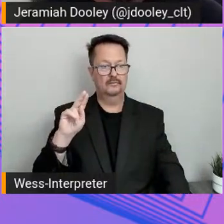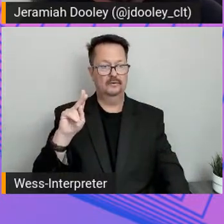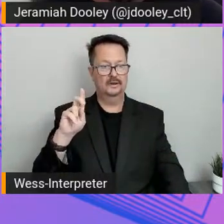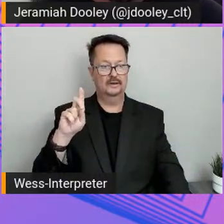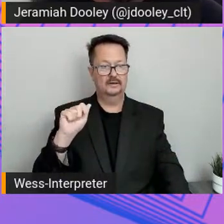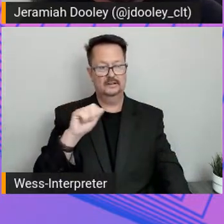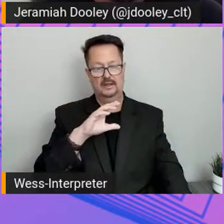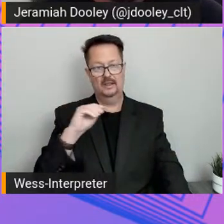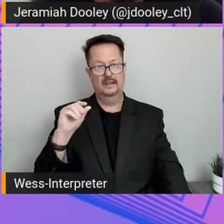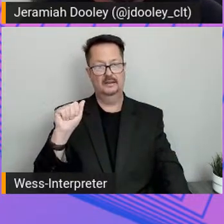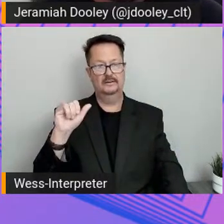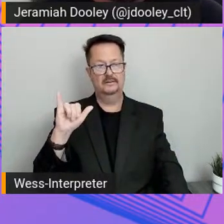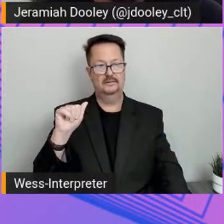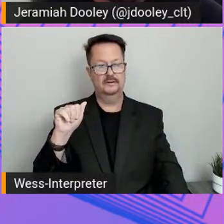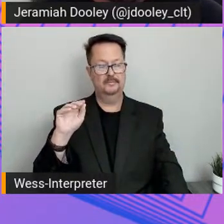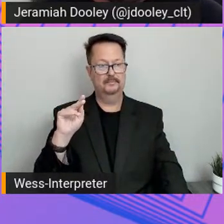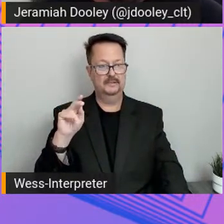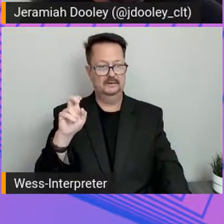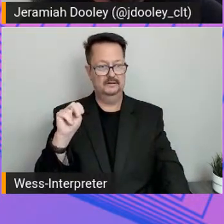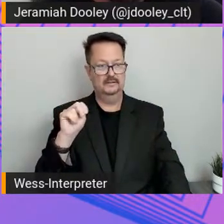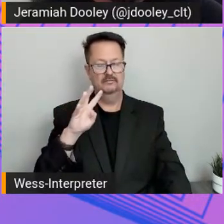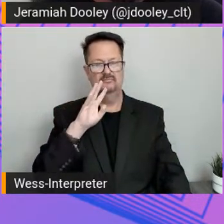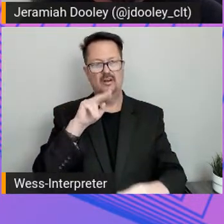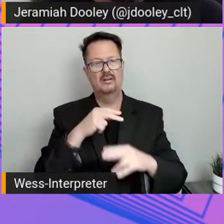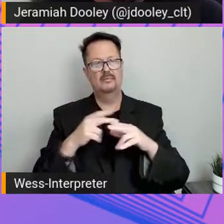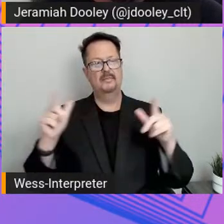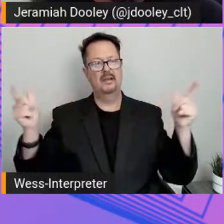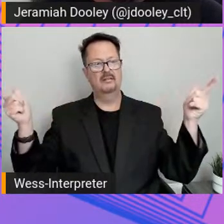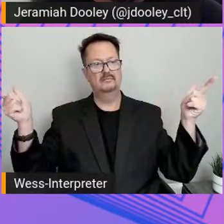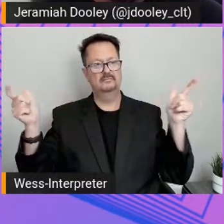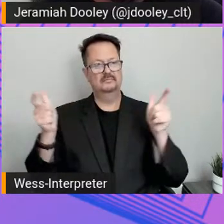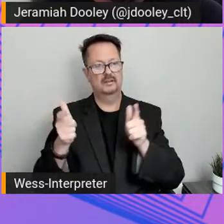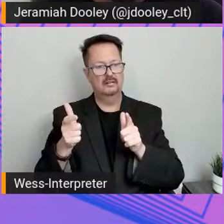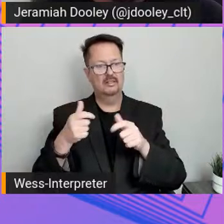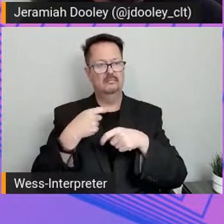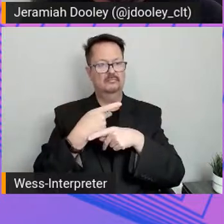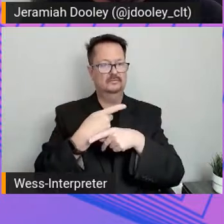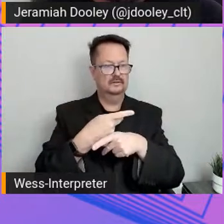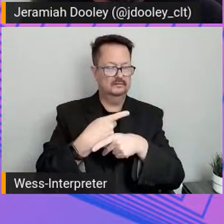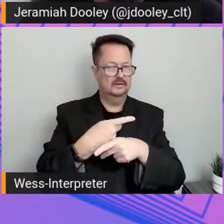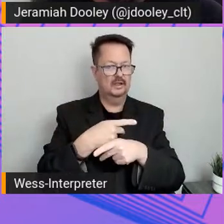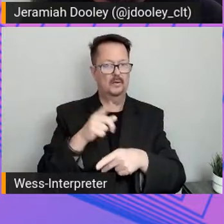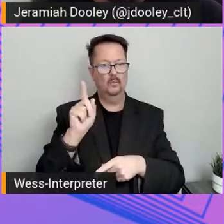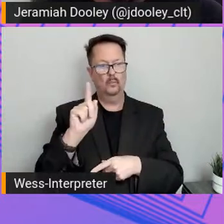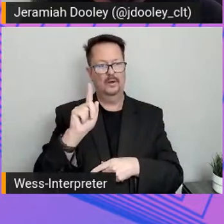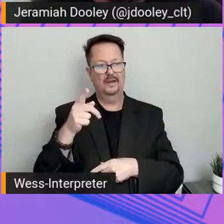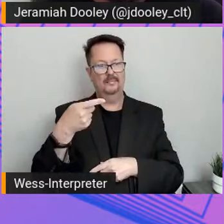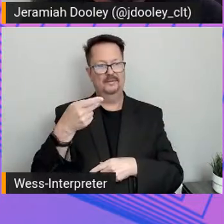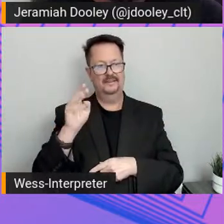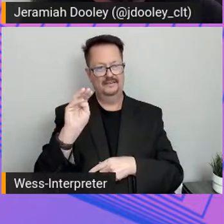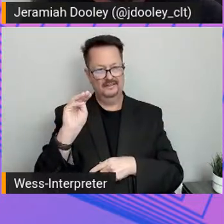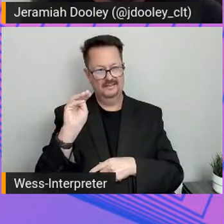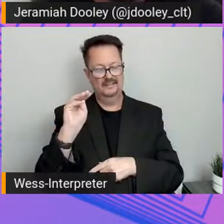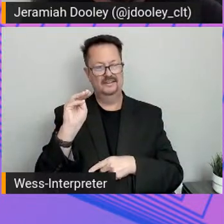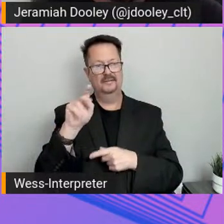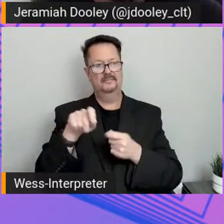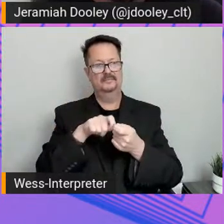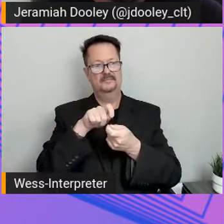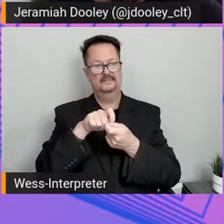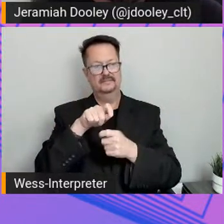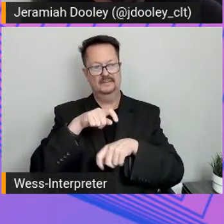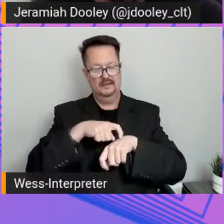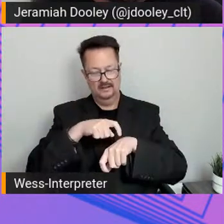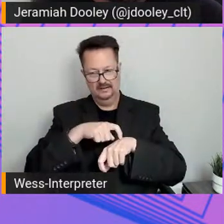Yiming talking about scaling and production. And then at 1:15 p.m. Pacific time, Nathan's going to walk us through his findings